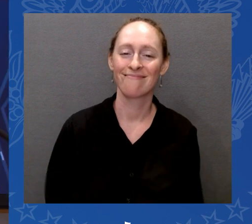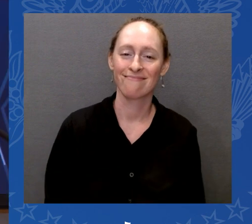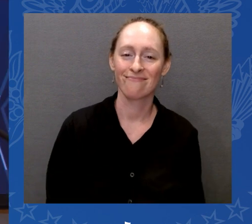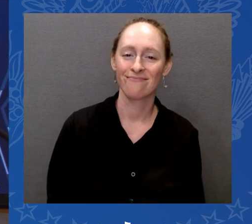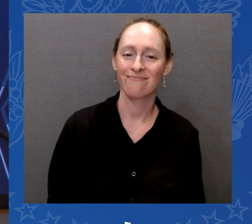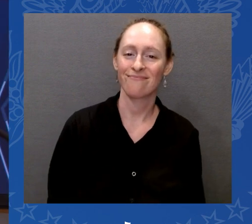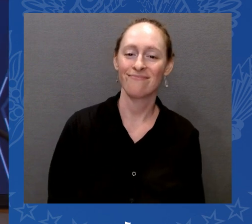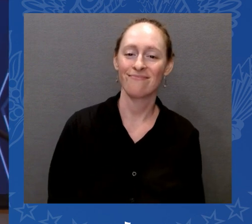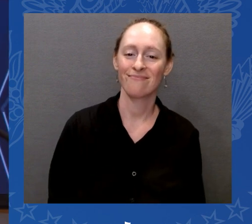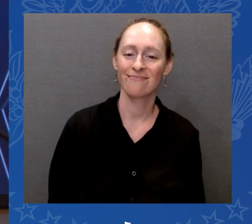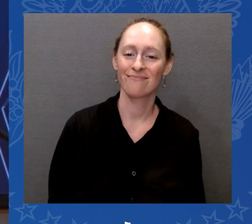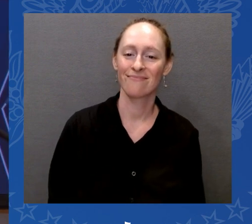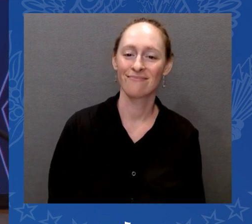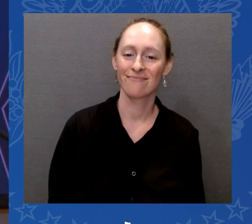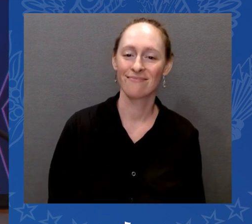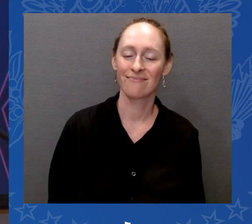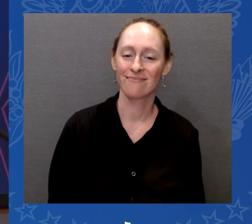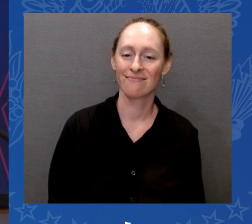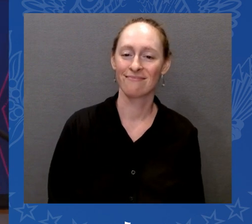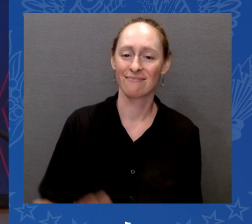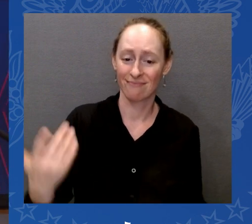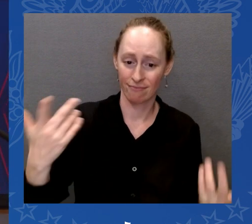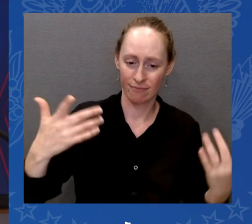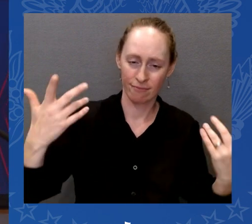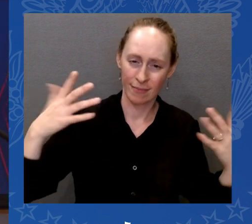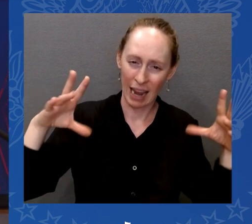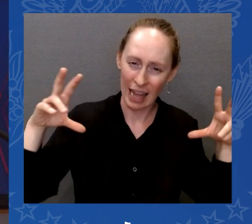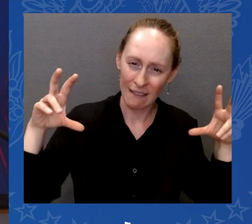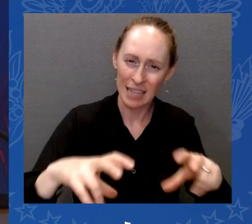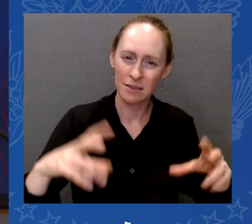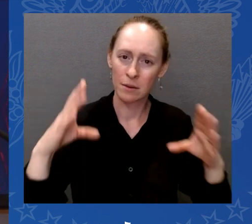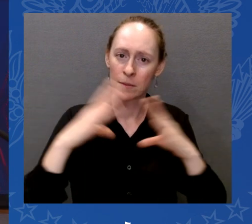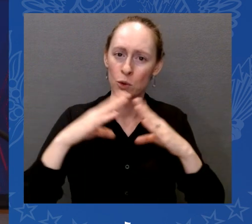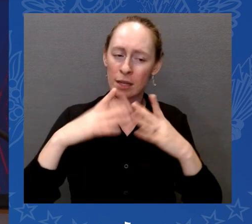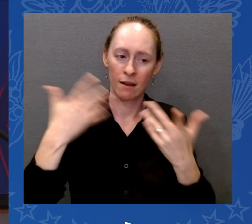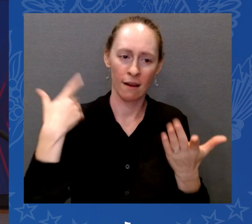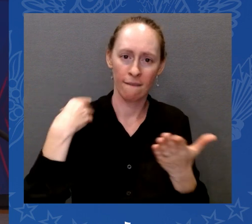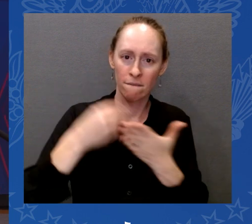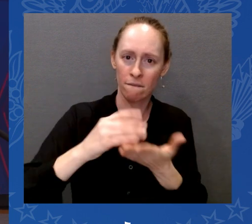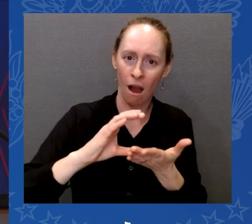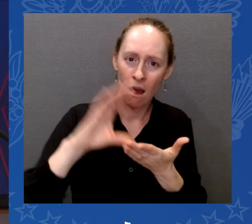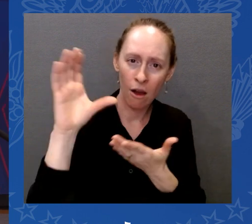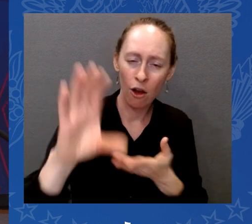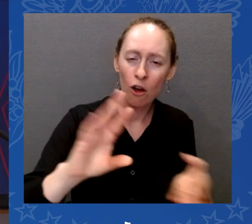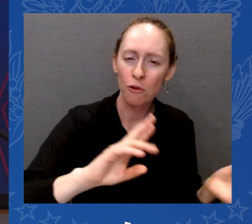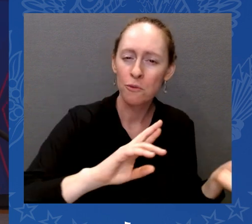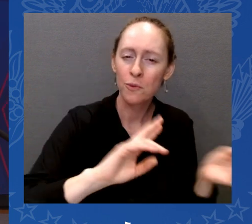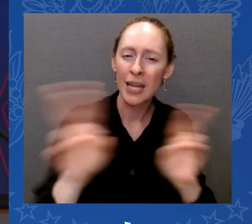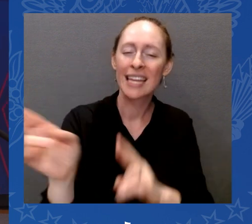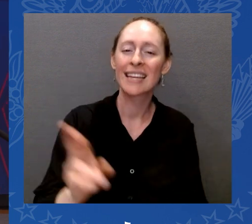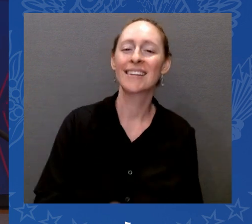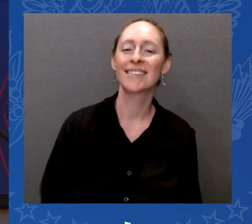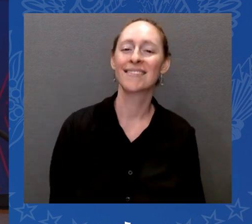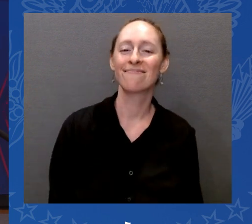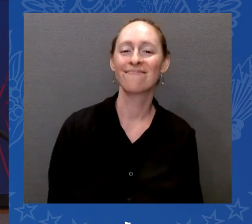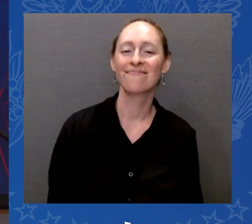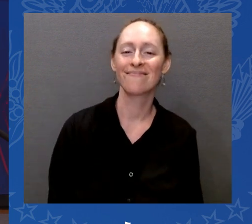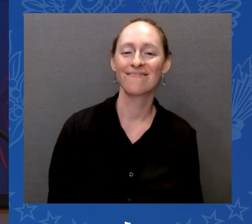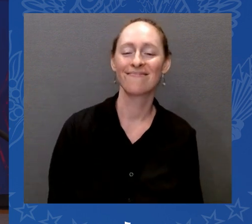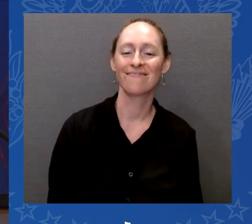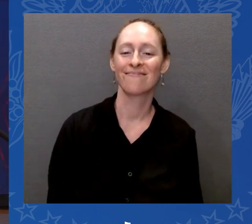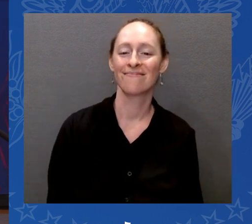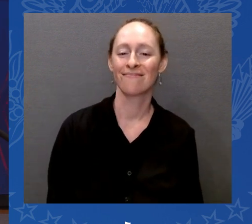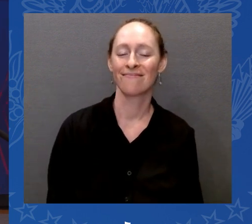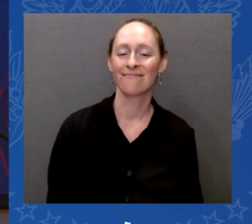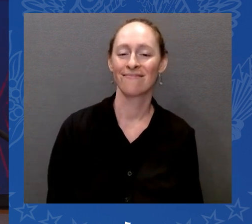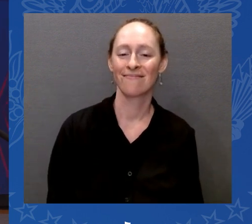and hiring and contracting commitments that will ensure these good-paying jobs go to the people, veterans,